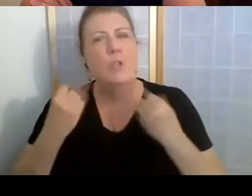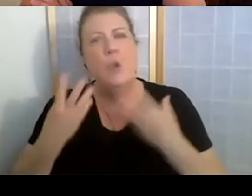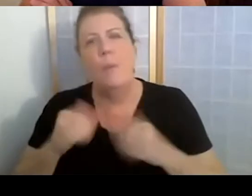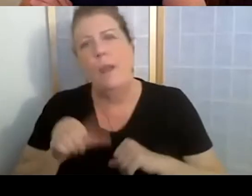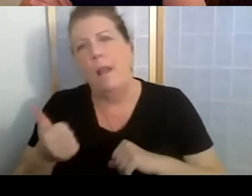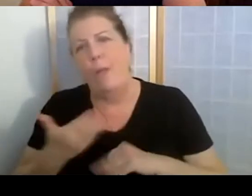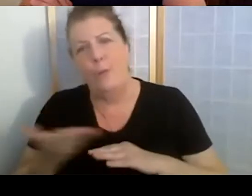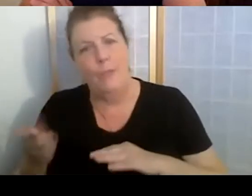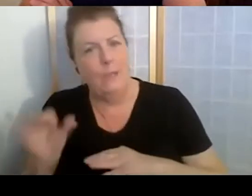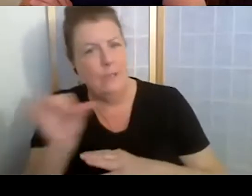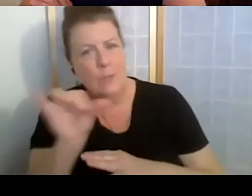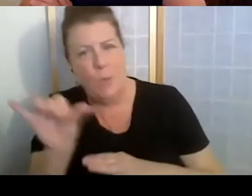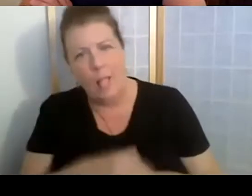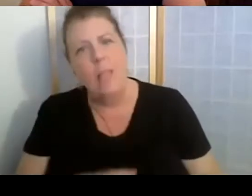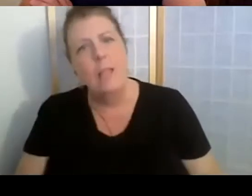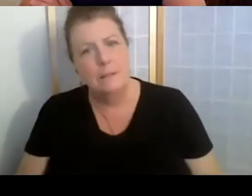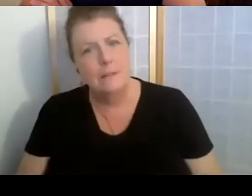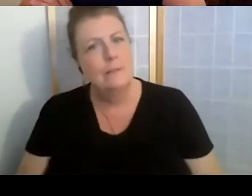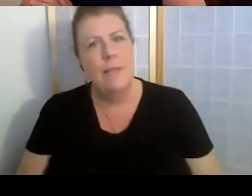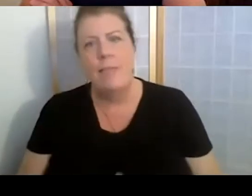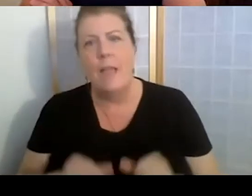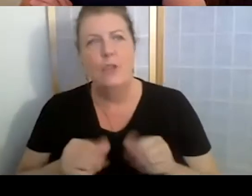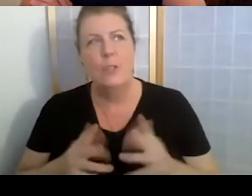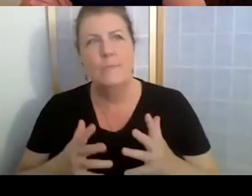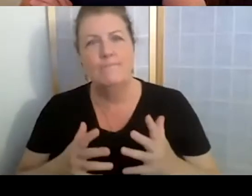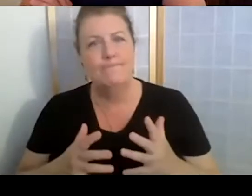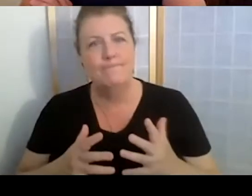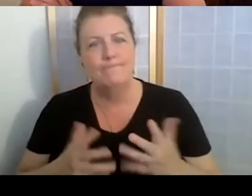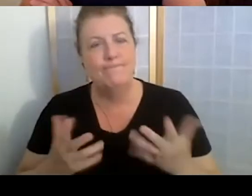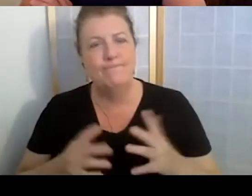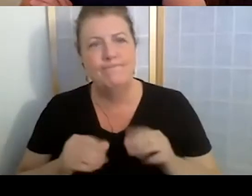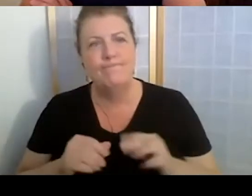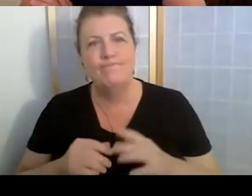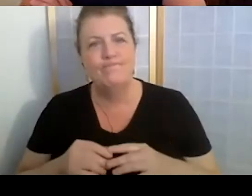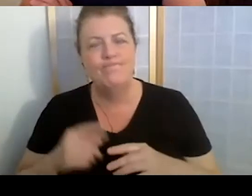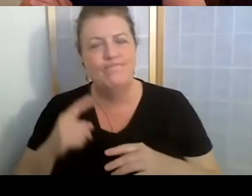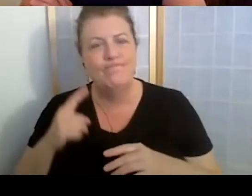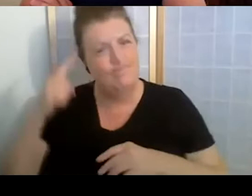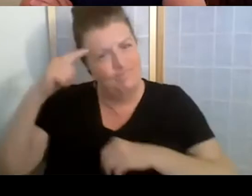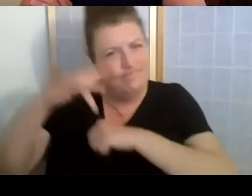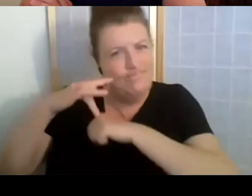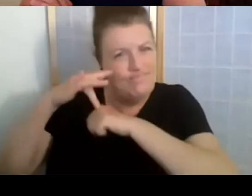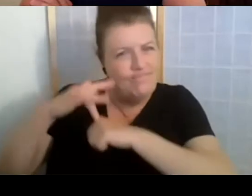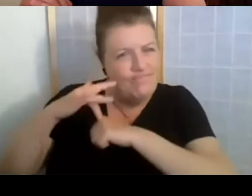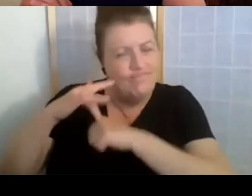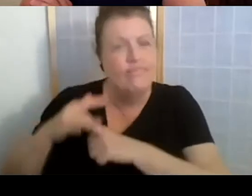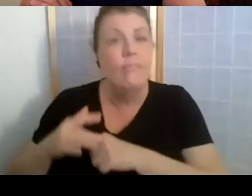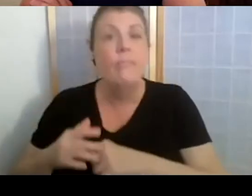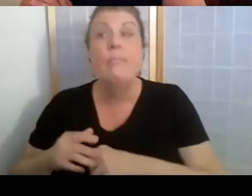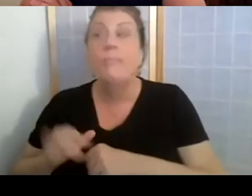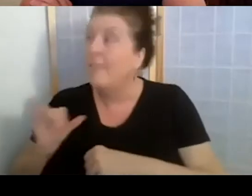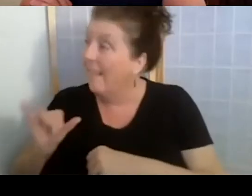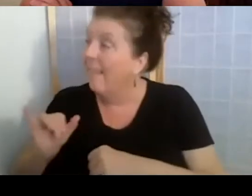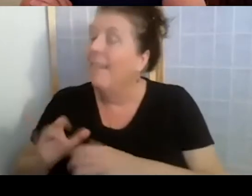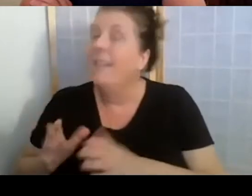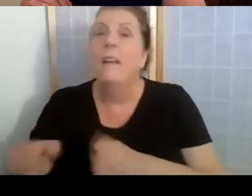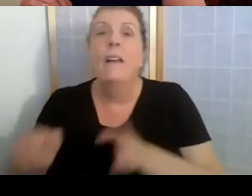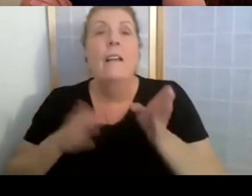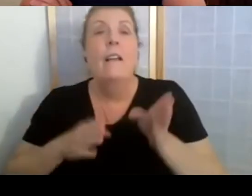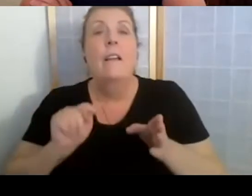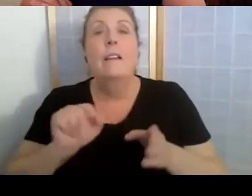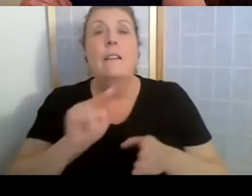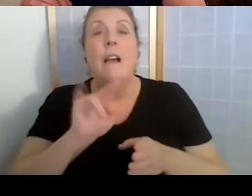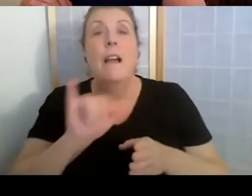that just kept me up. Yeah. That's what you're looking for. Tanya. Speak to like this wealth